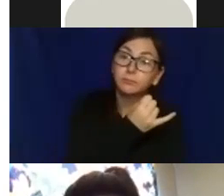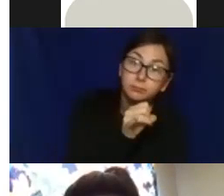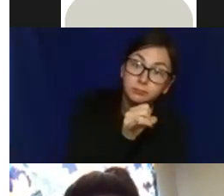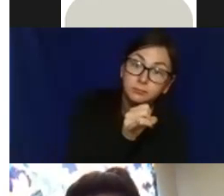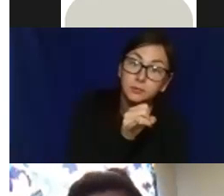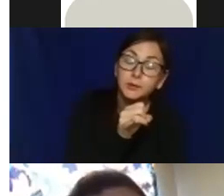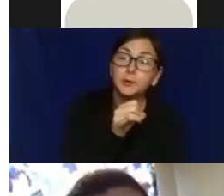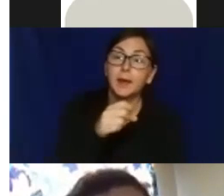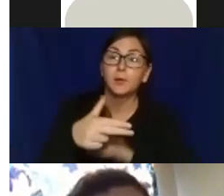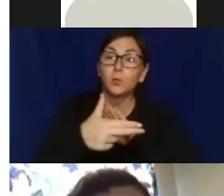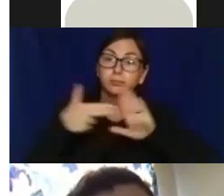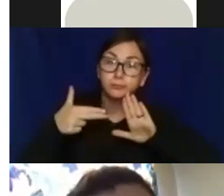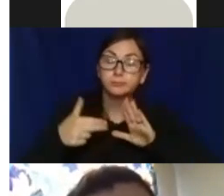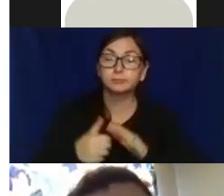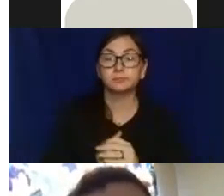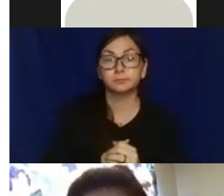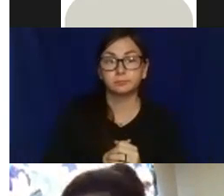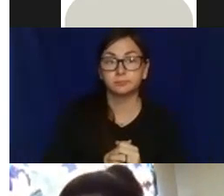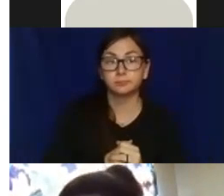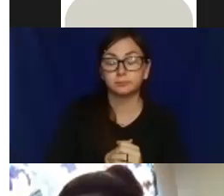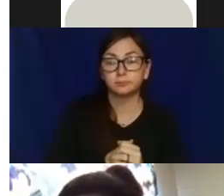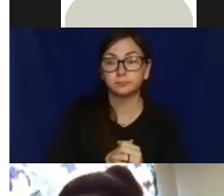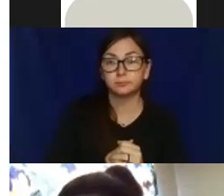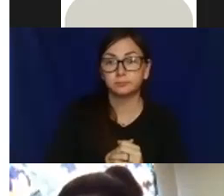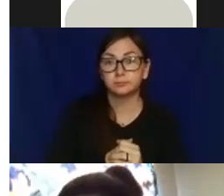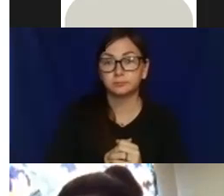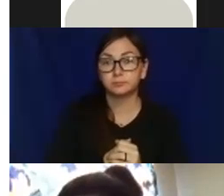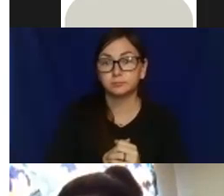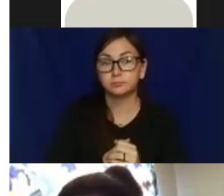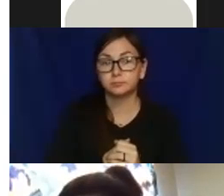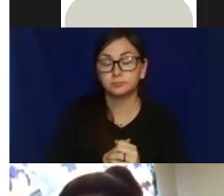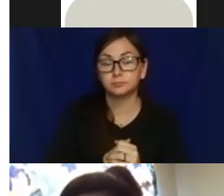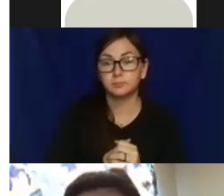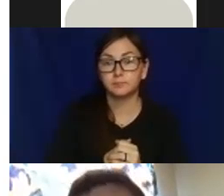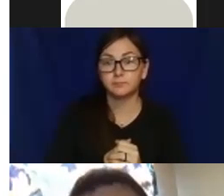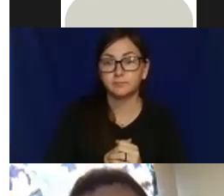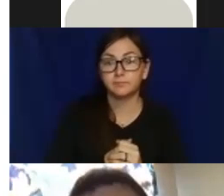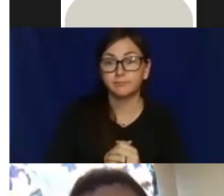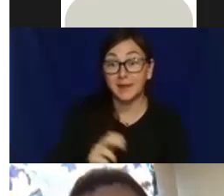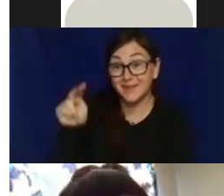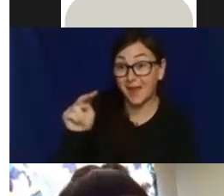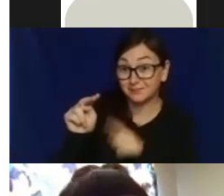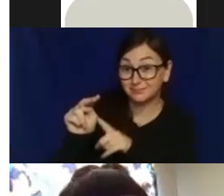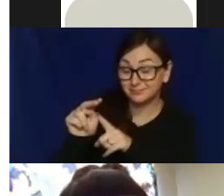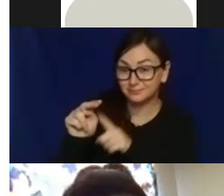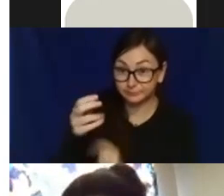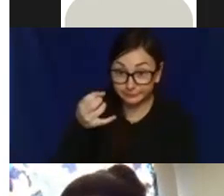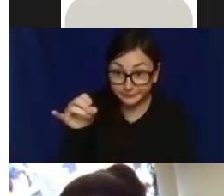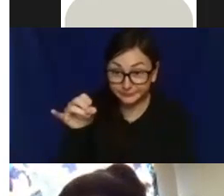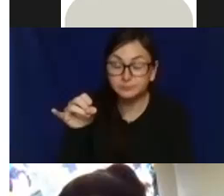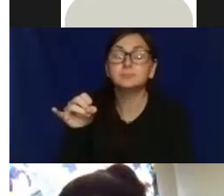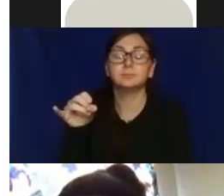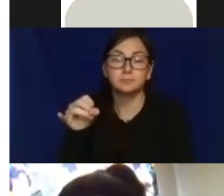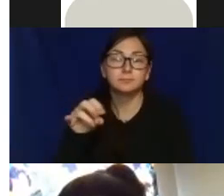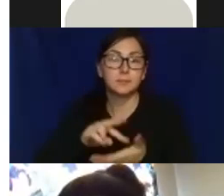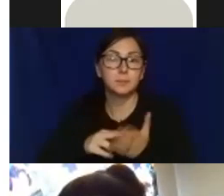okay? Not highlighted, but it'd be bold. In this case, I underscored it to designate that is the central